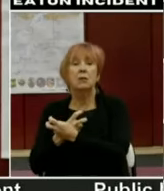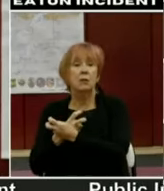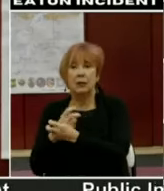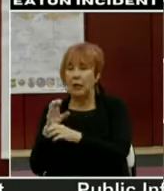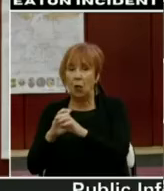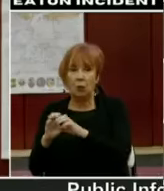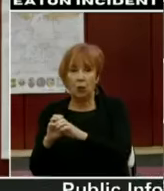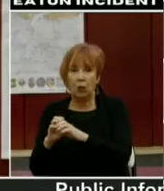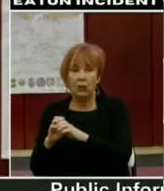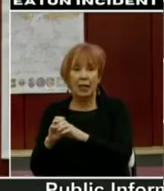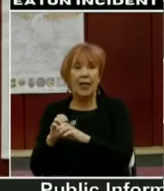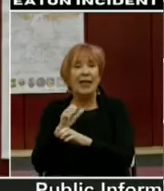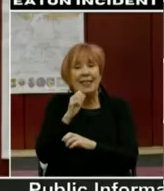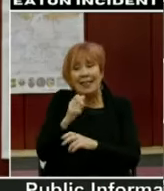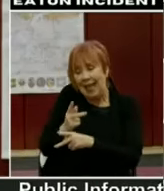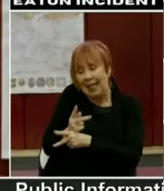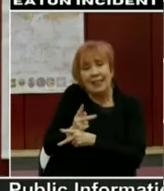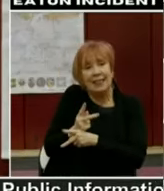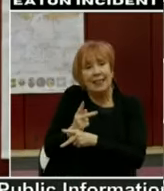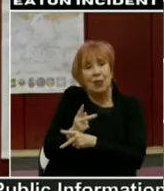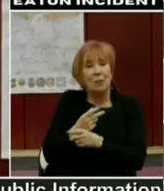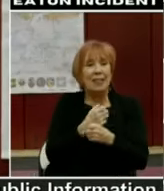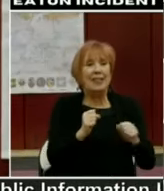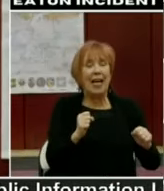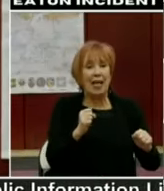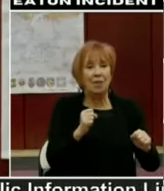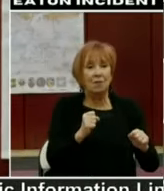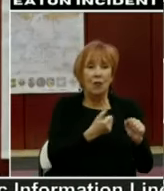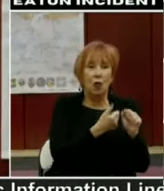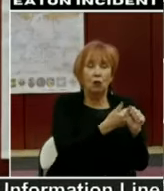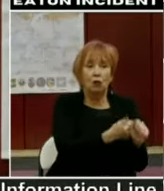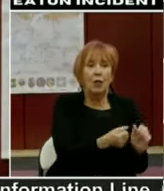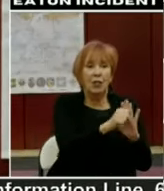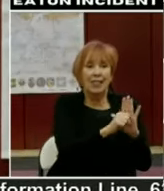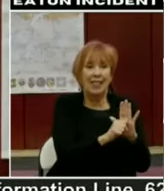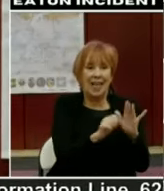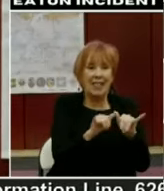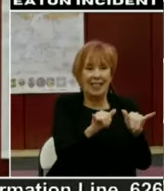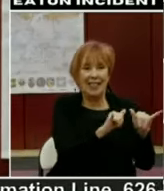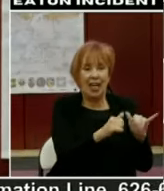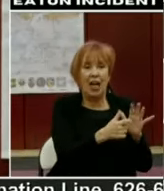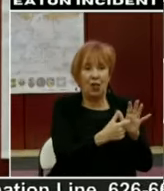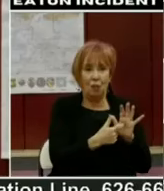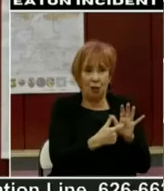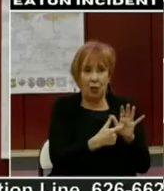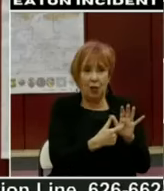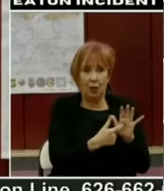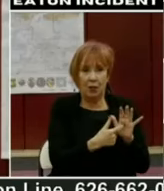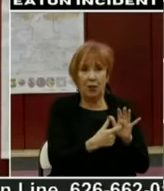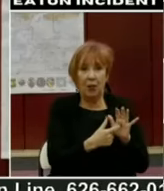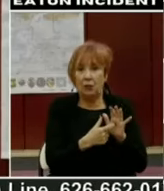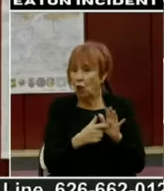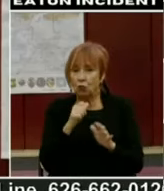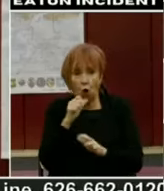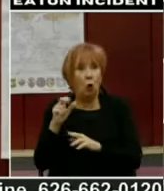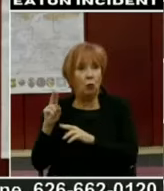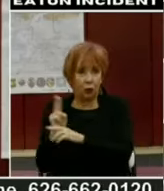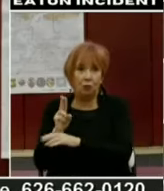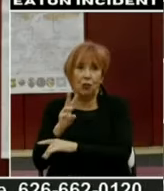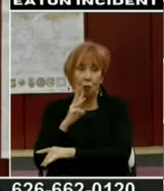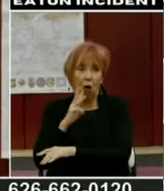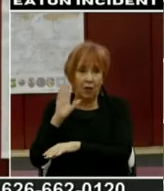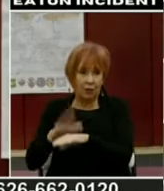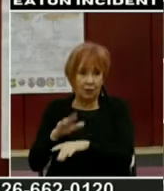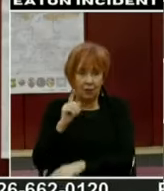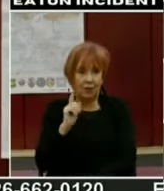being treated to state standards. So I can't emphasize enough that you should not use the water. So residents